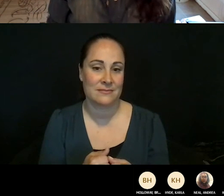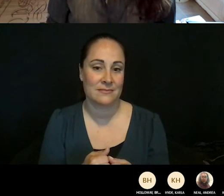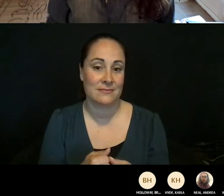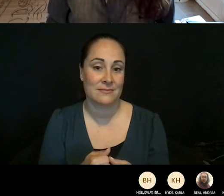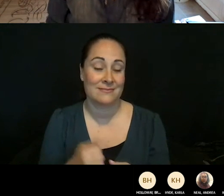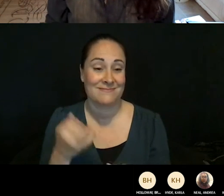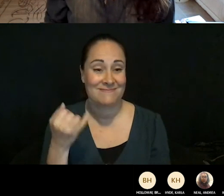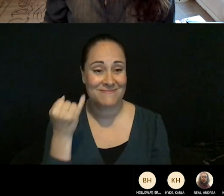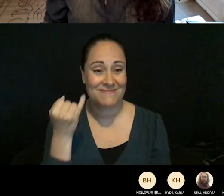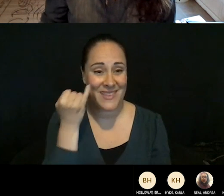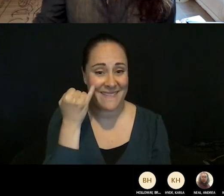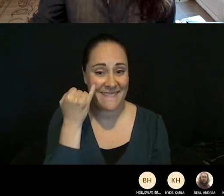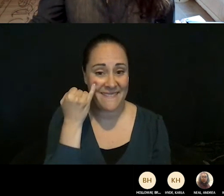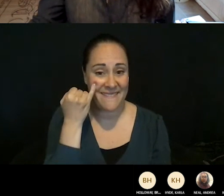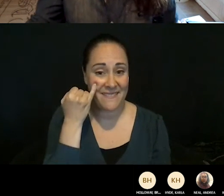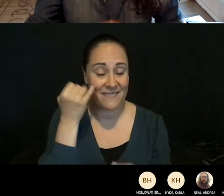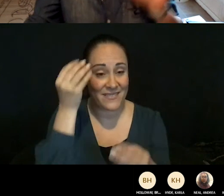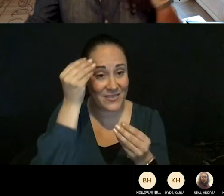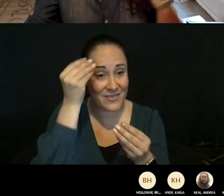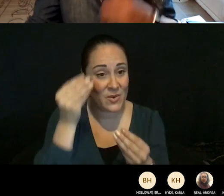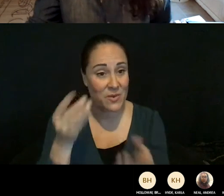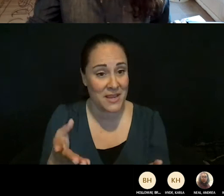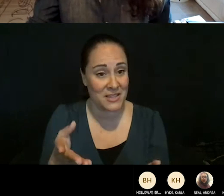with us.